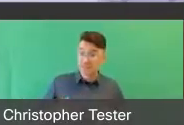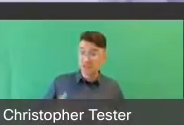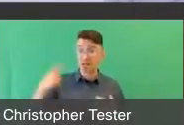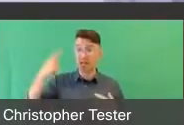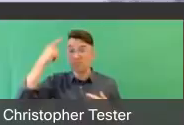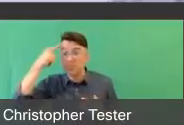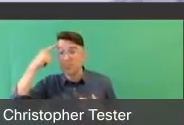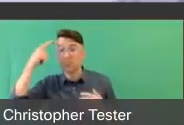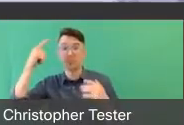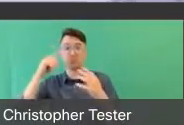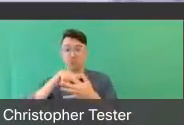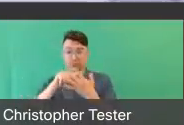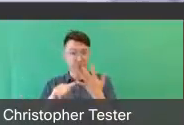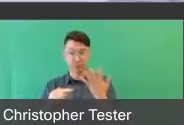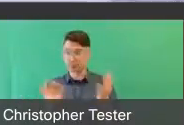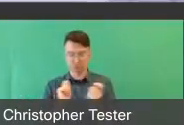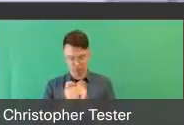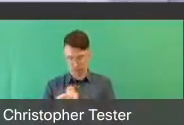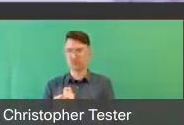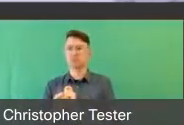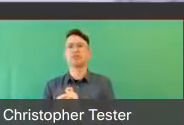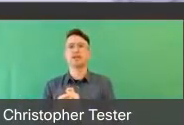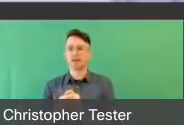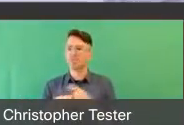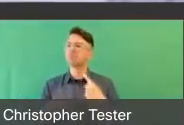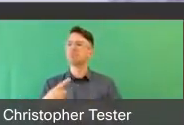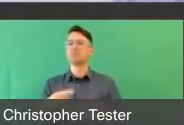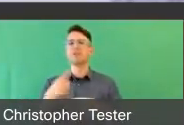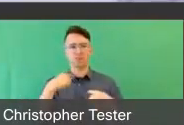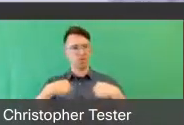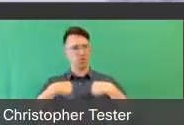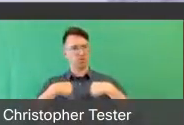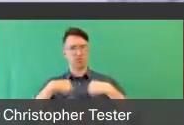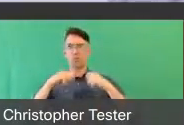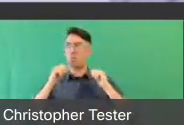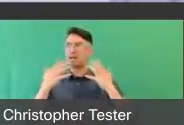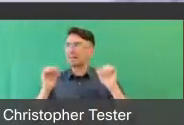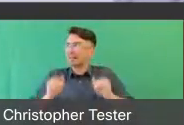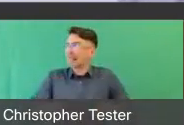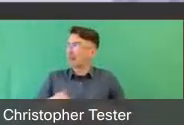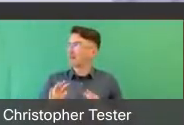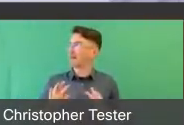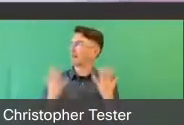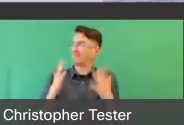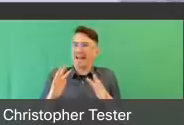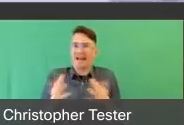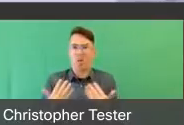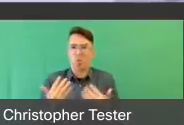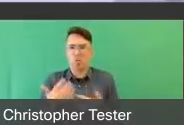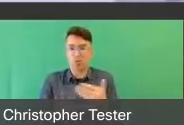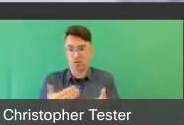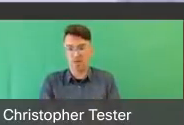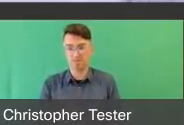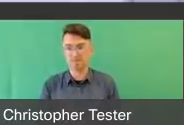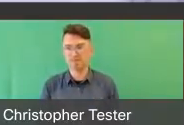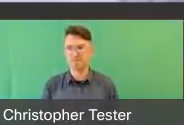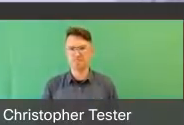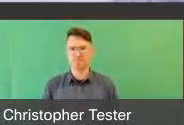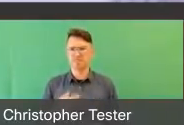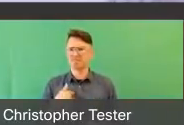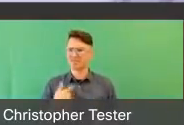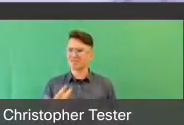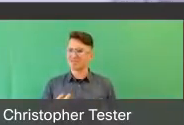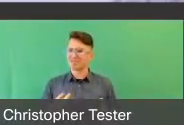the platforms they need to share their spark and ignite the plans that they've set out for us all. So here is a short